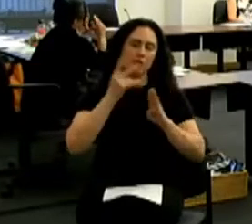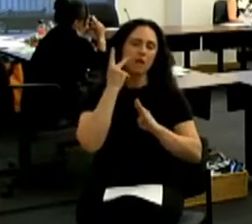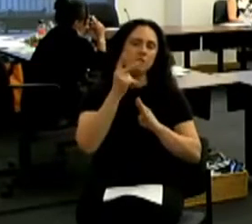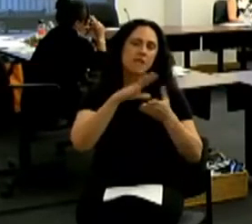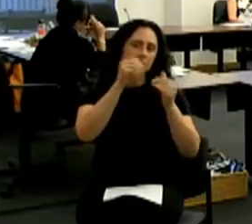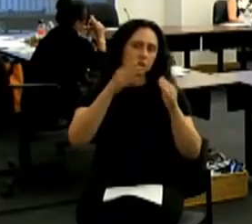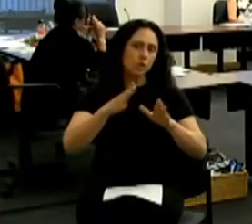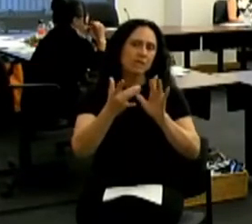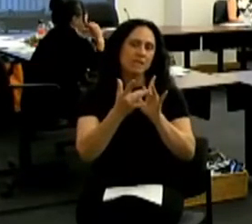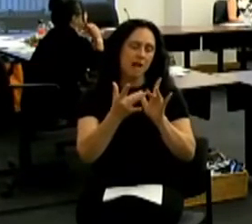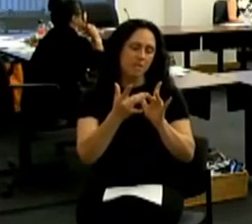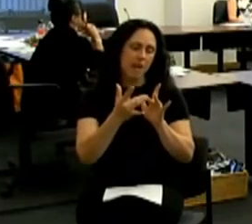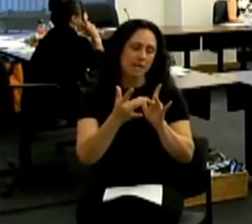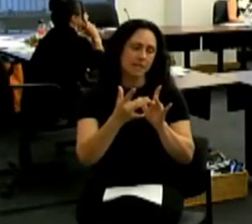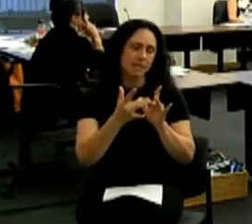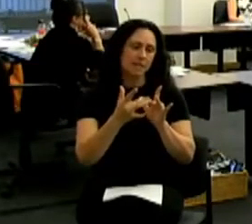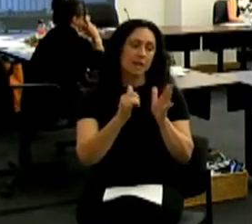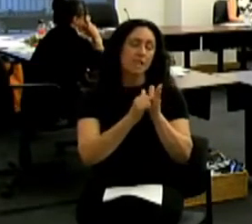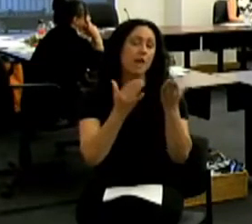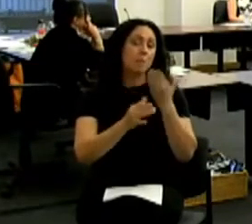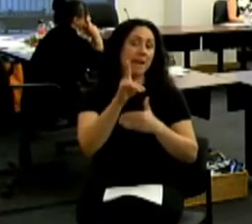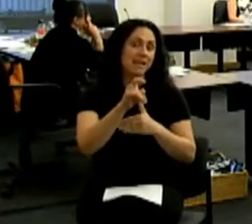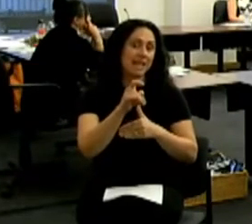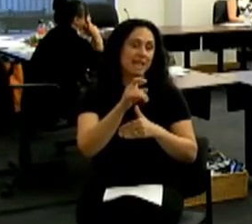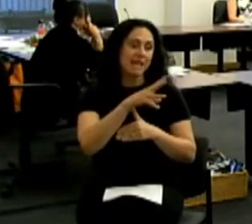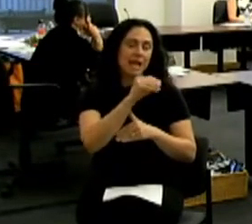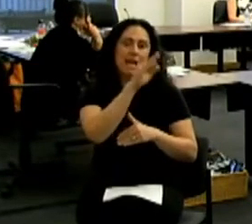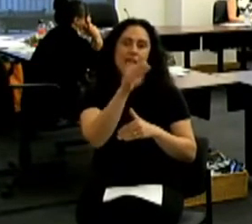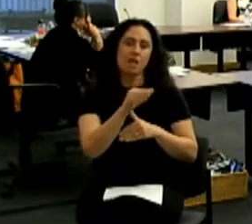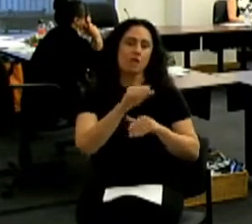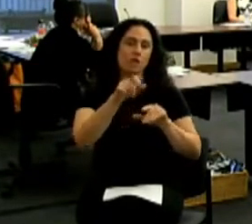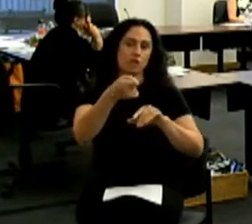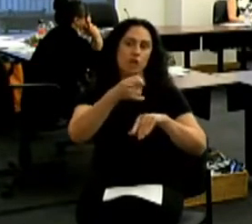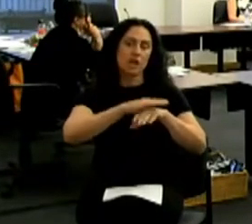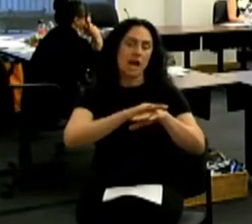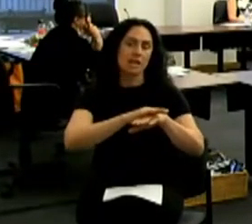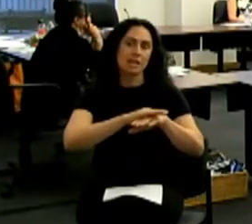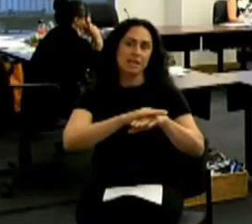seeing students online who maybe even never turn their cameras on.